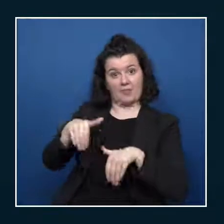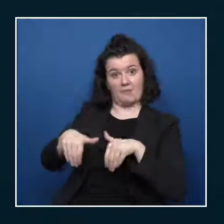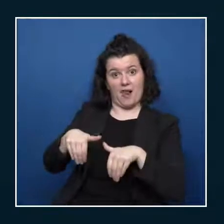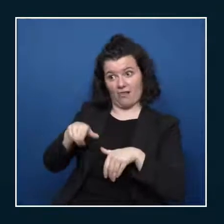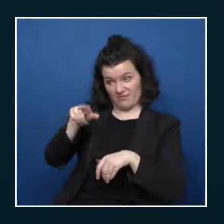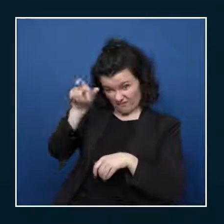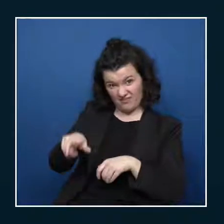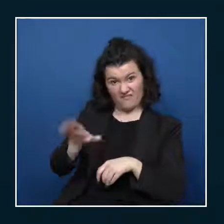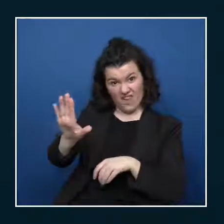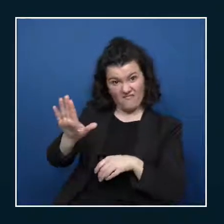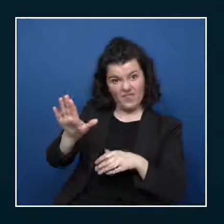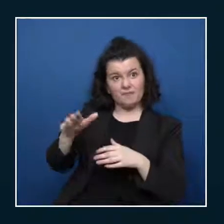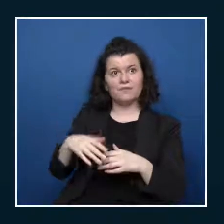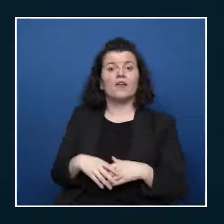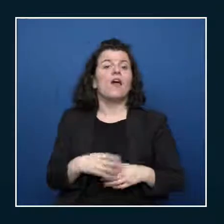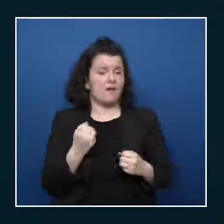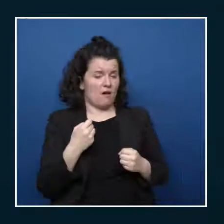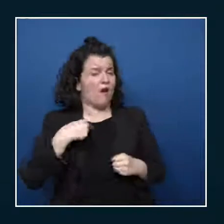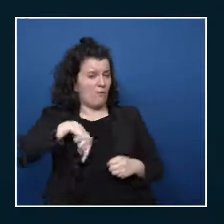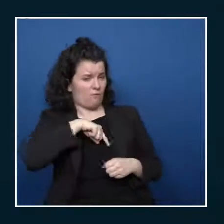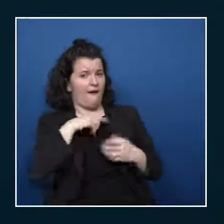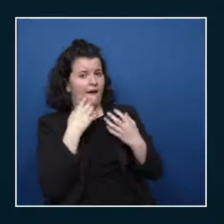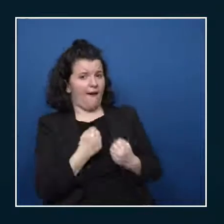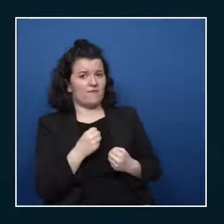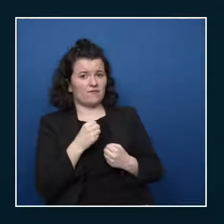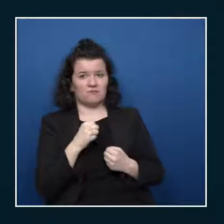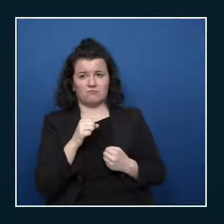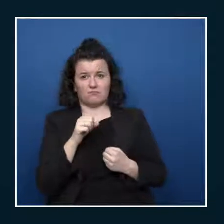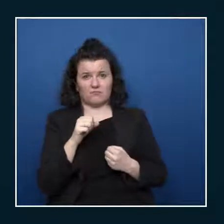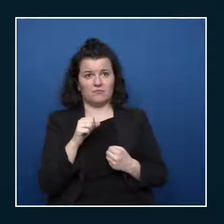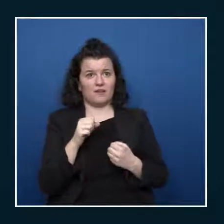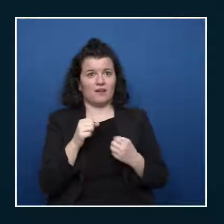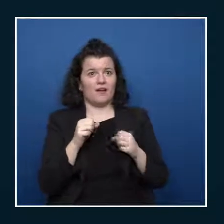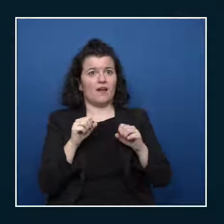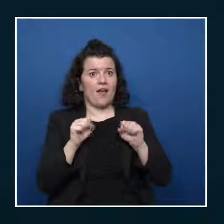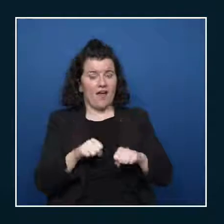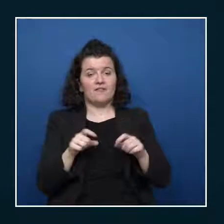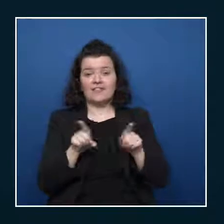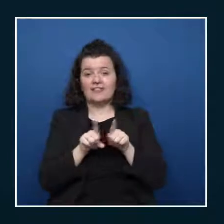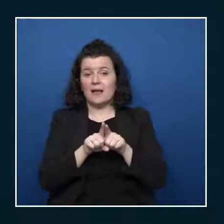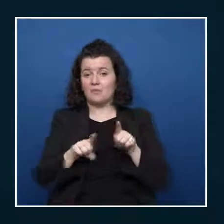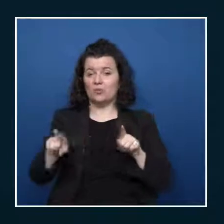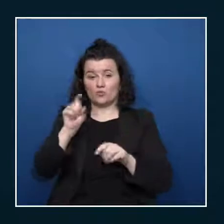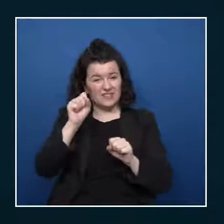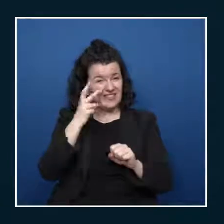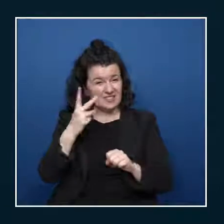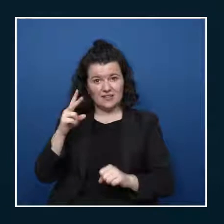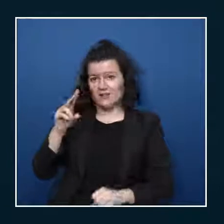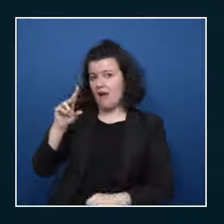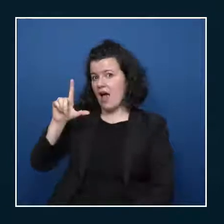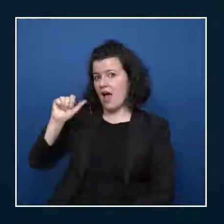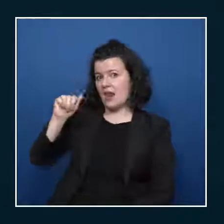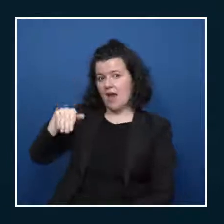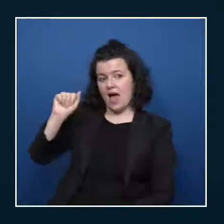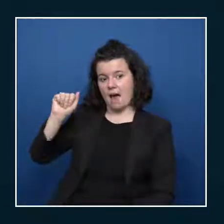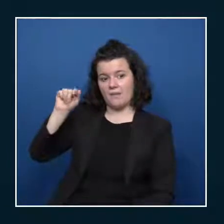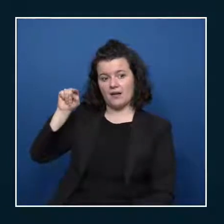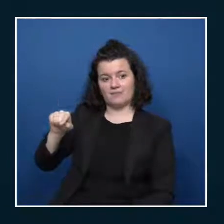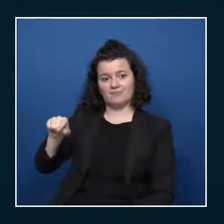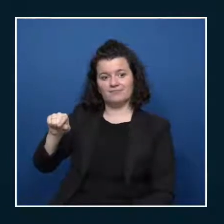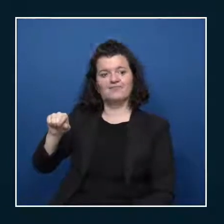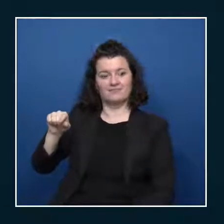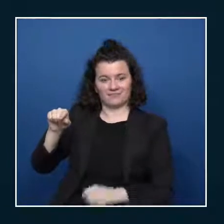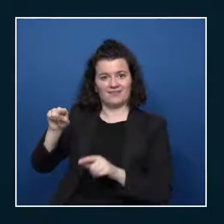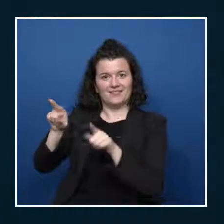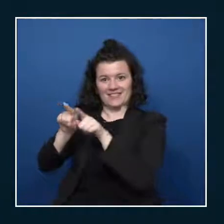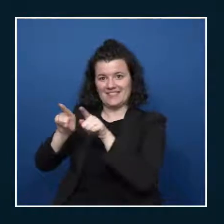about 25 of them in 2 paddocks, and I put them on the internet, llamaCam.com.au. And that was like a first version of me nerding